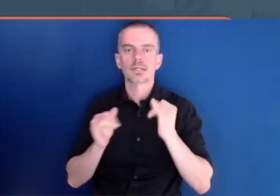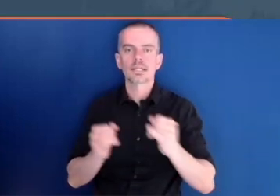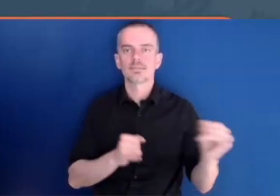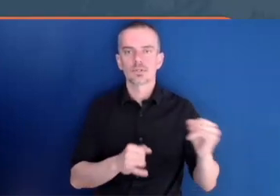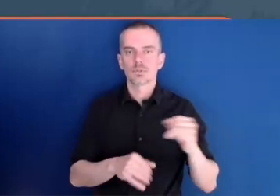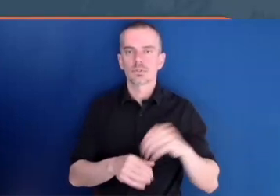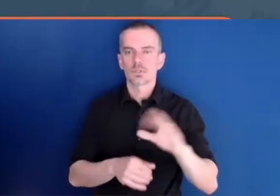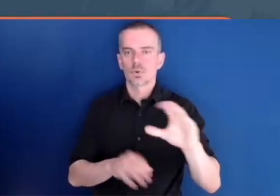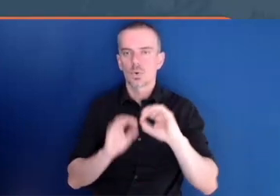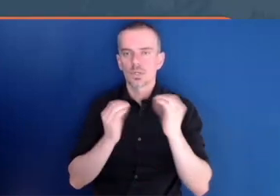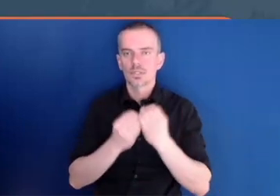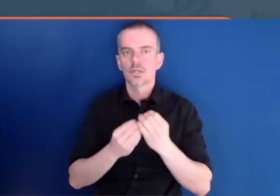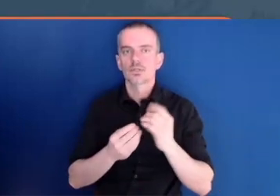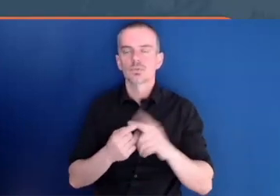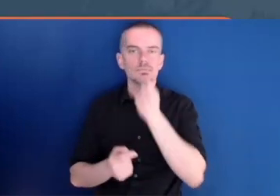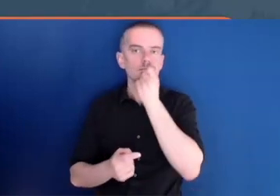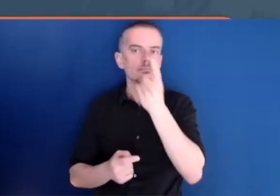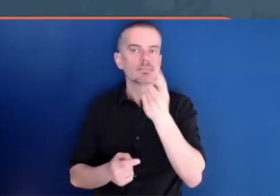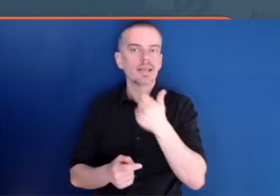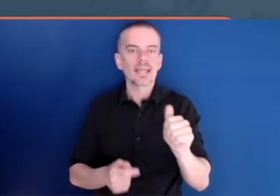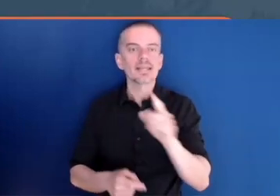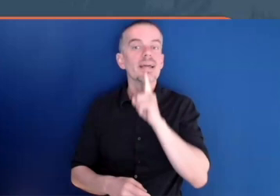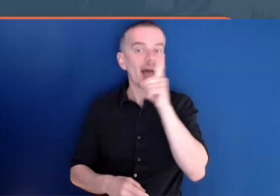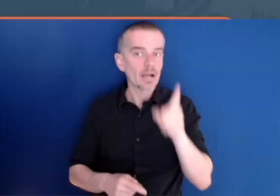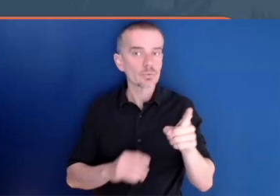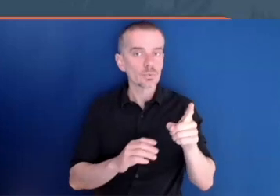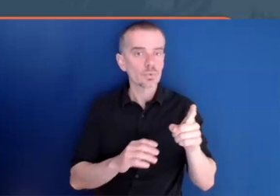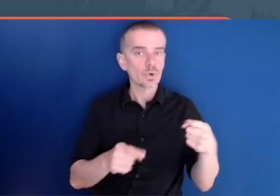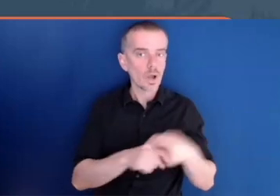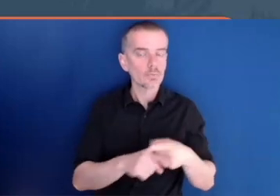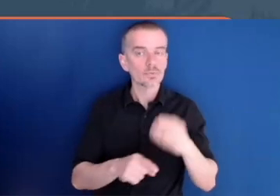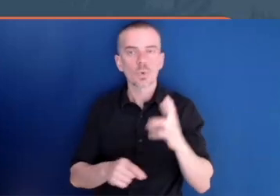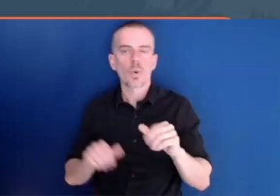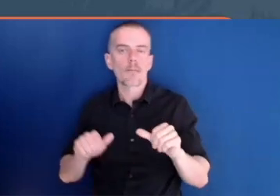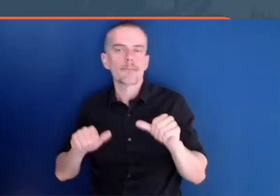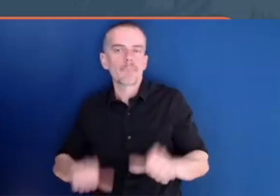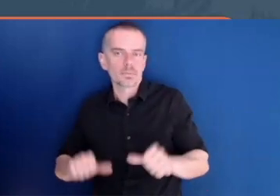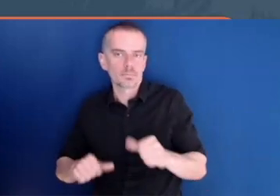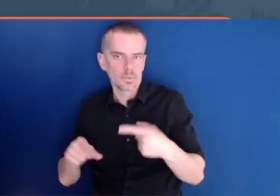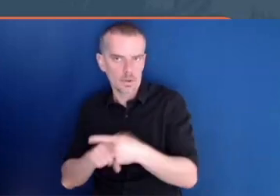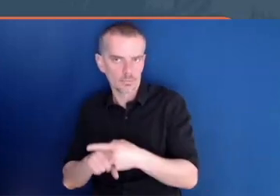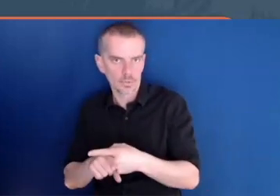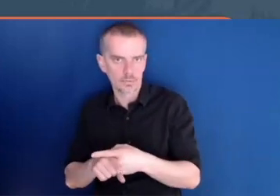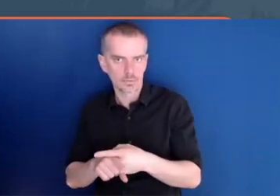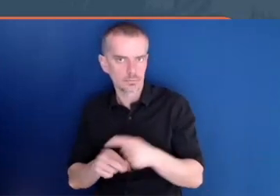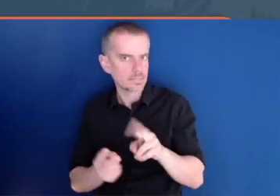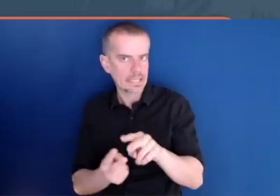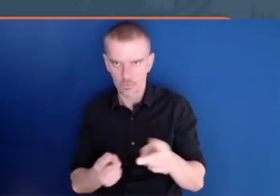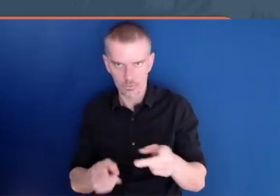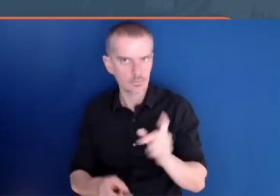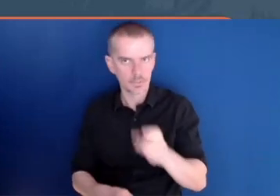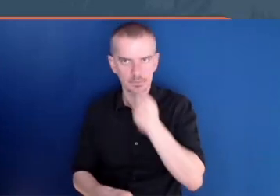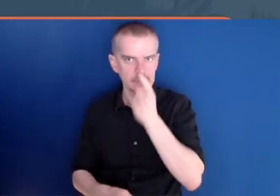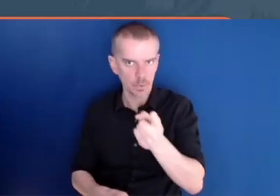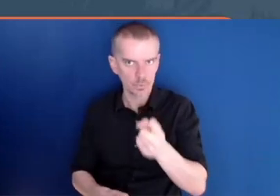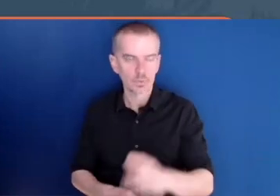your organization to disclose any actual or even potential conflicts of interest. It should describe